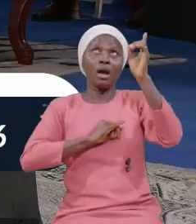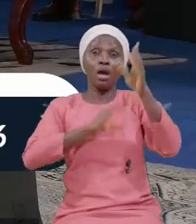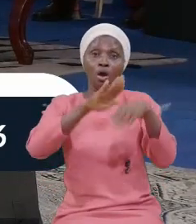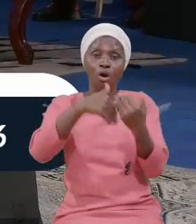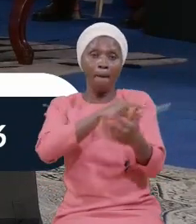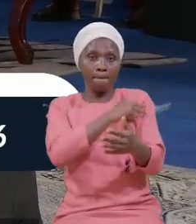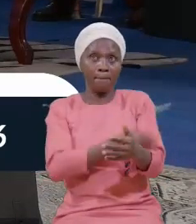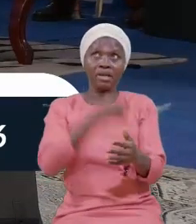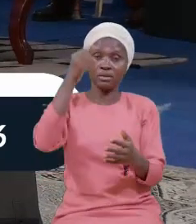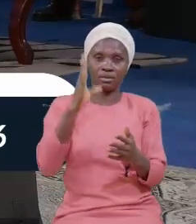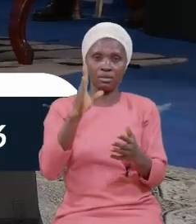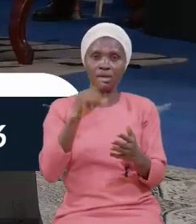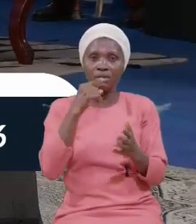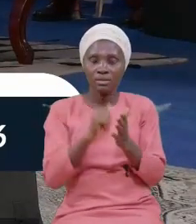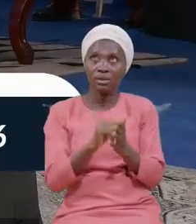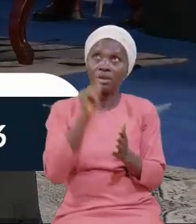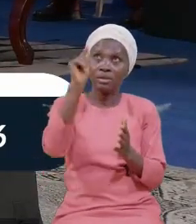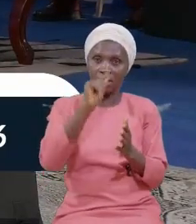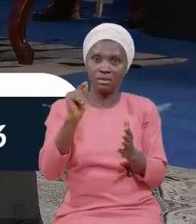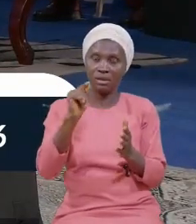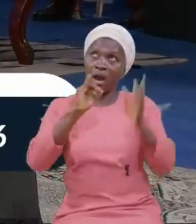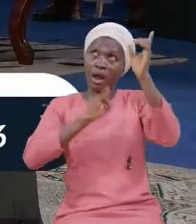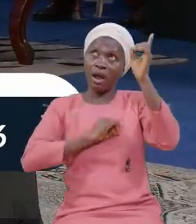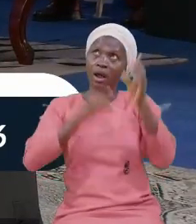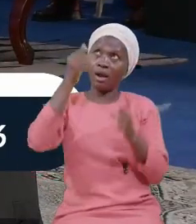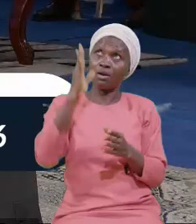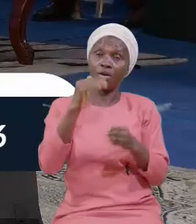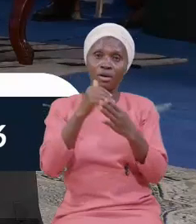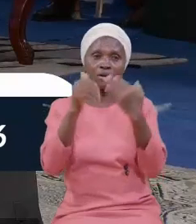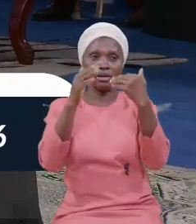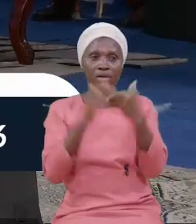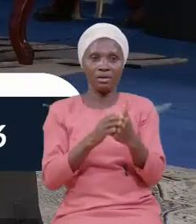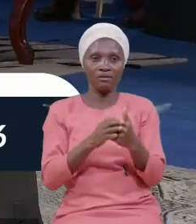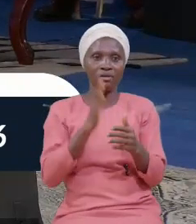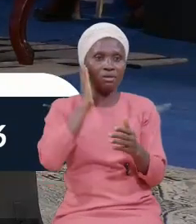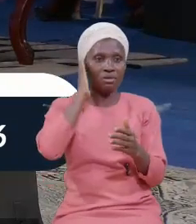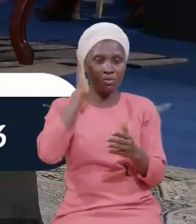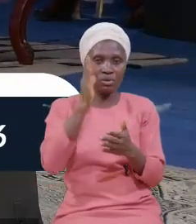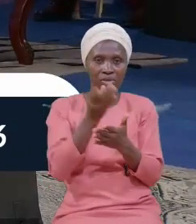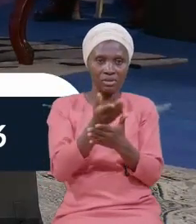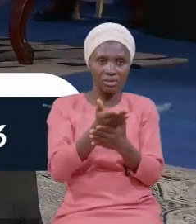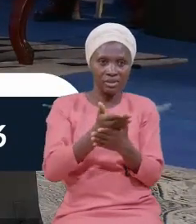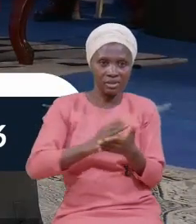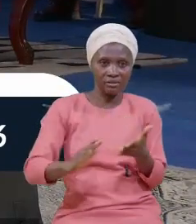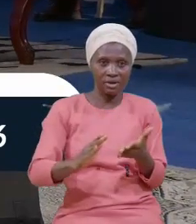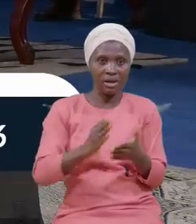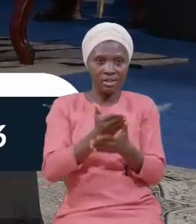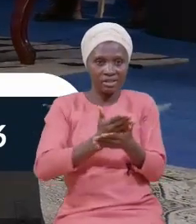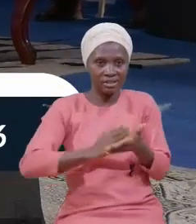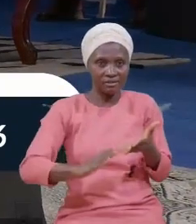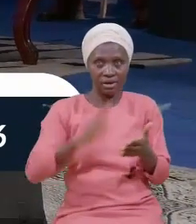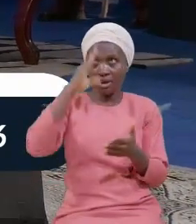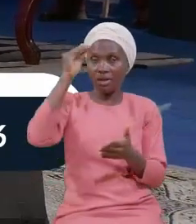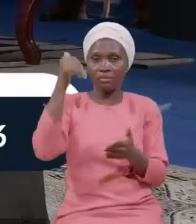will I, God in heaven, divide him a portion with the great, and